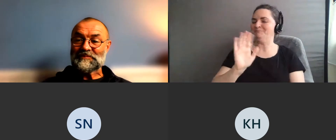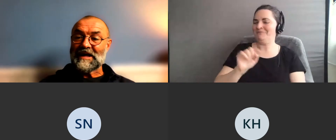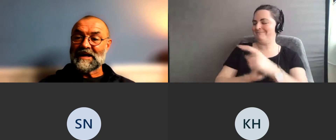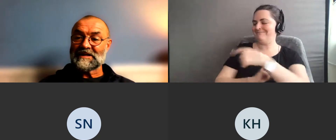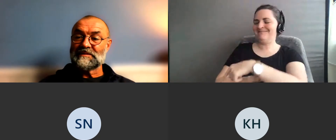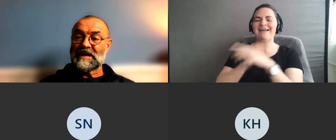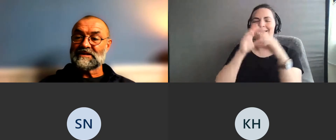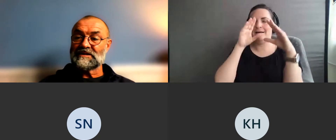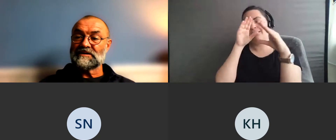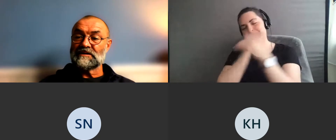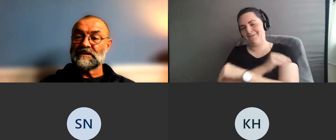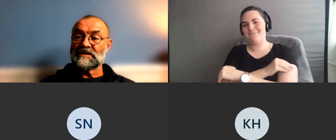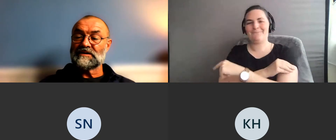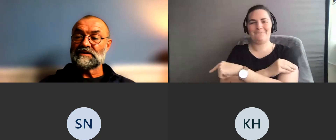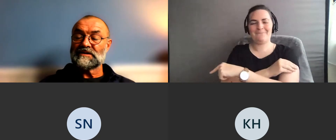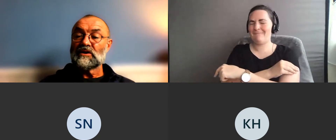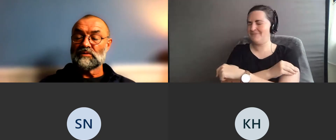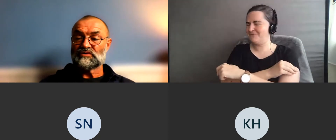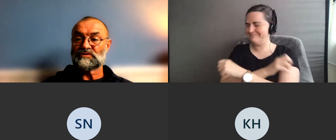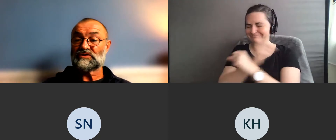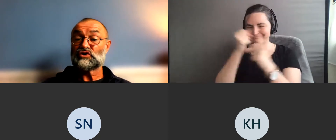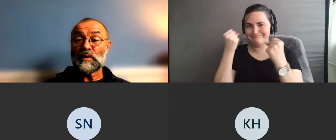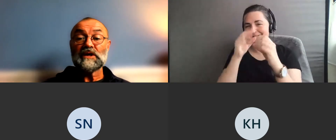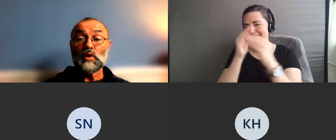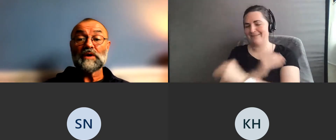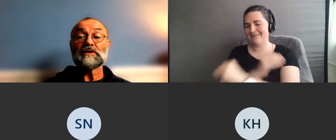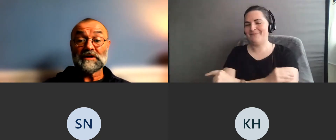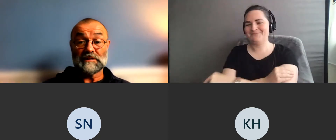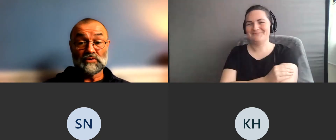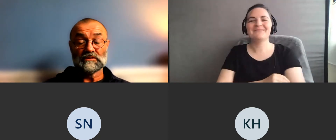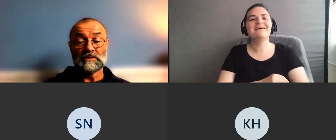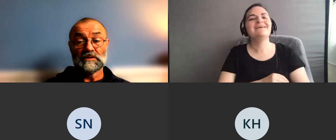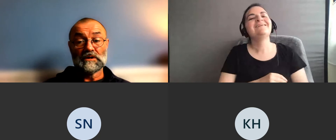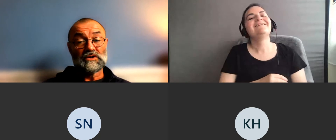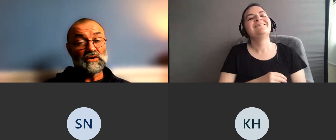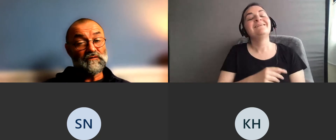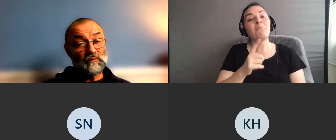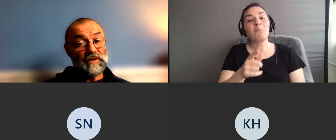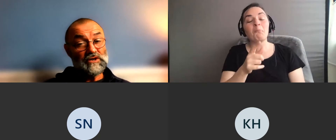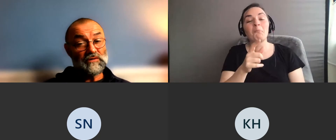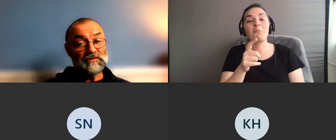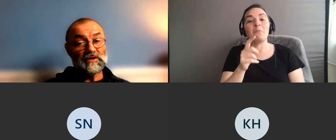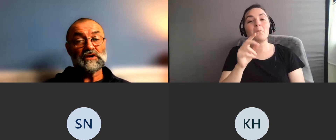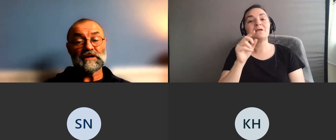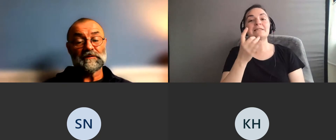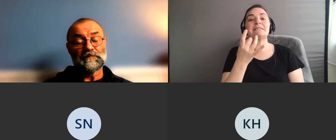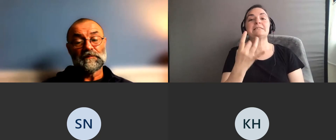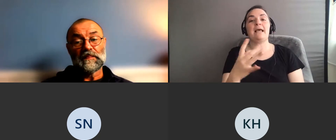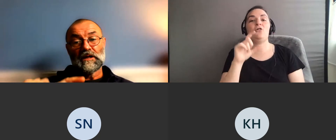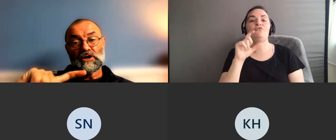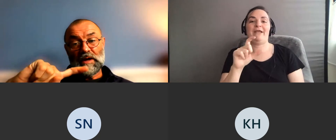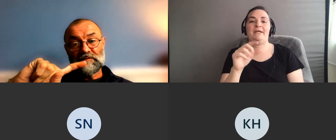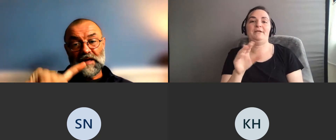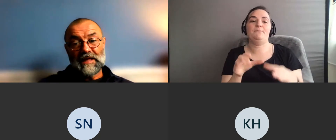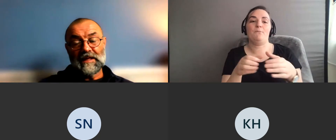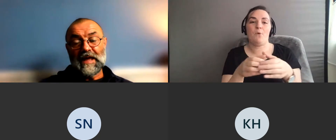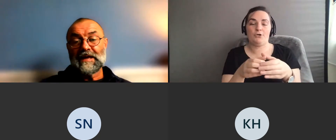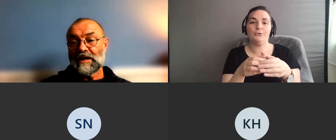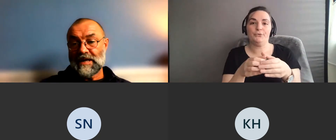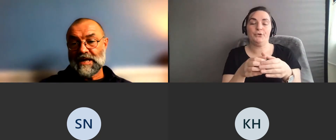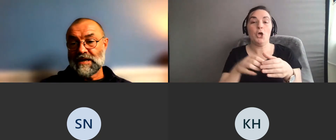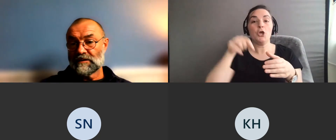Asma, yeah, it's a single module, so it's a 20 credit module. So for in your third year, you